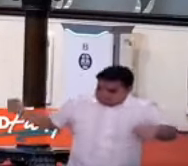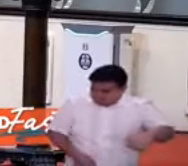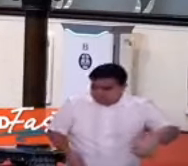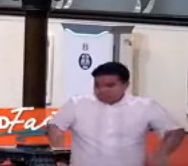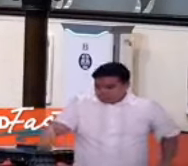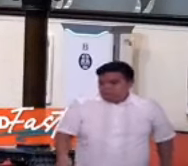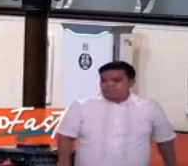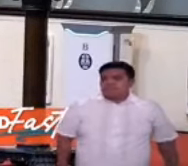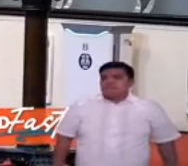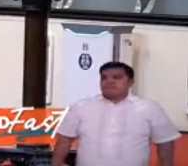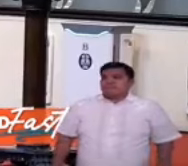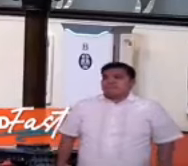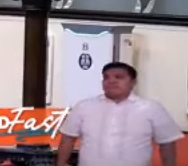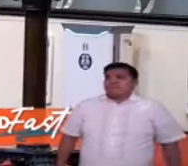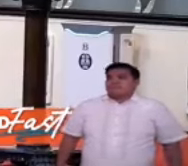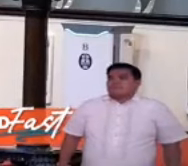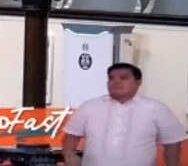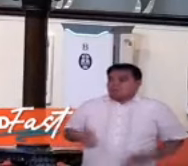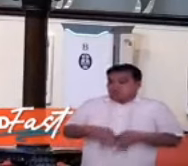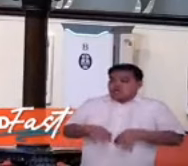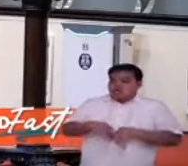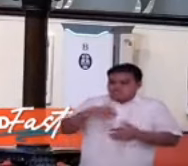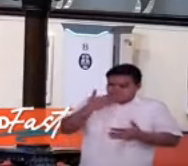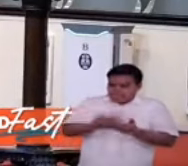that, make good your word.